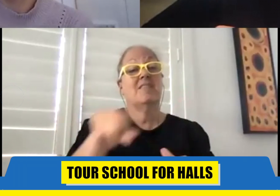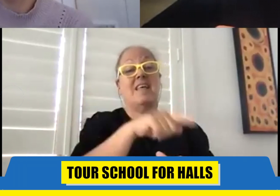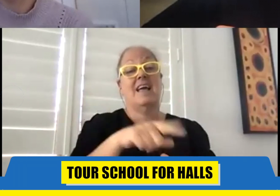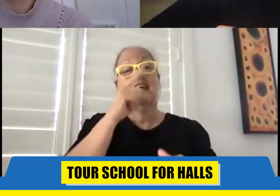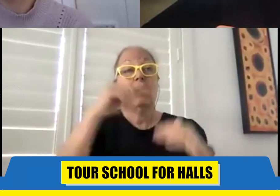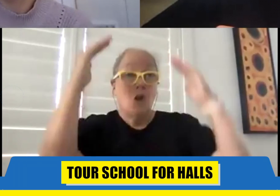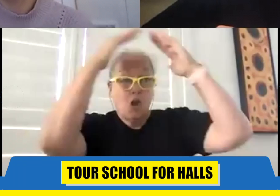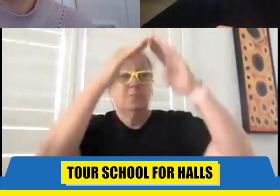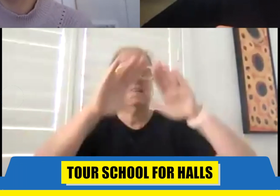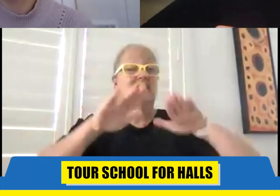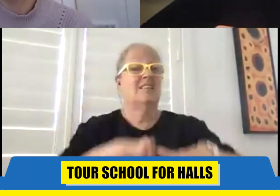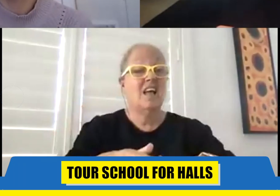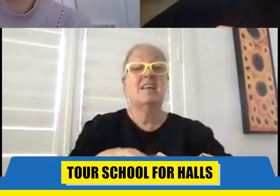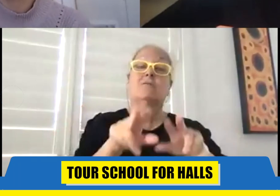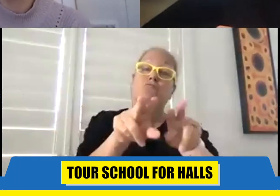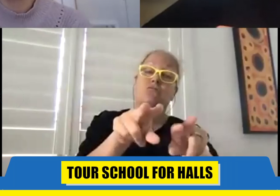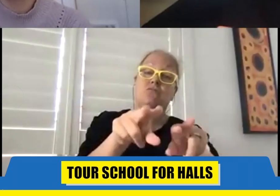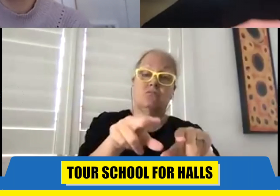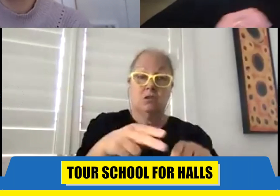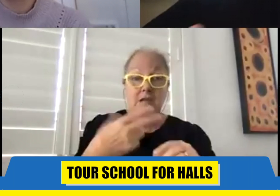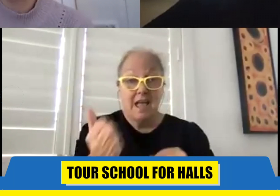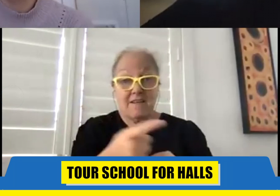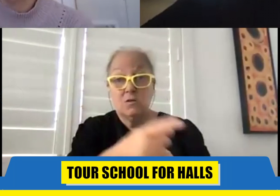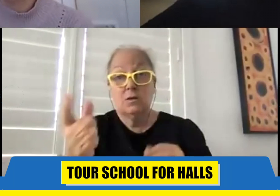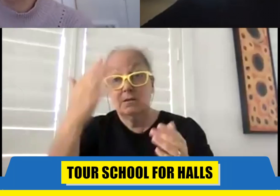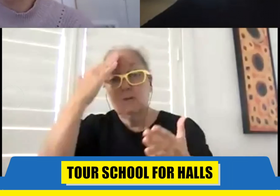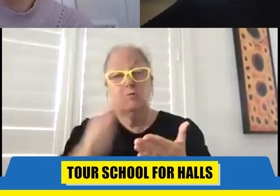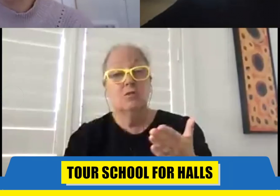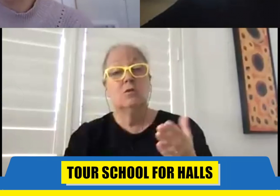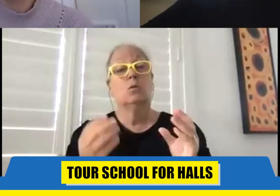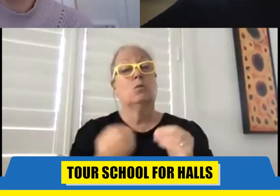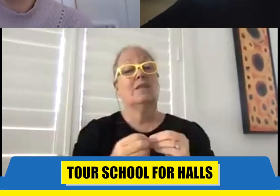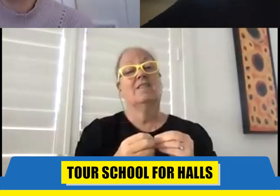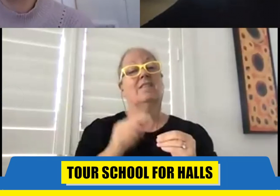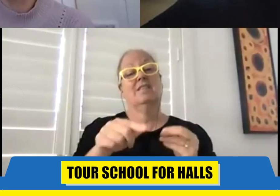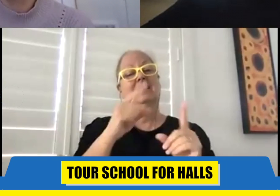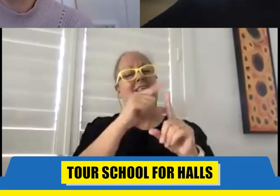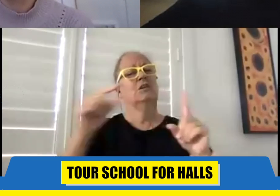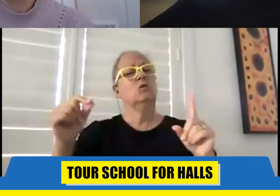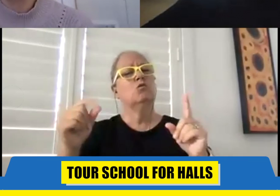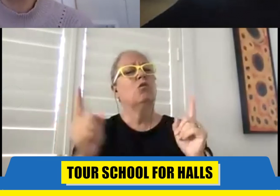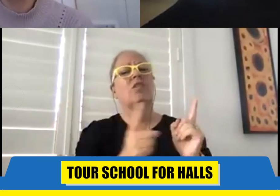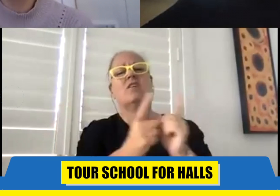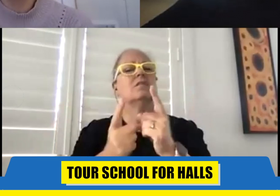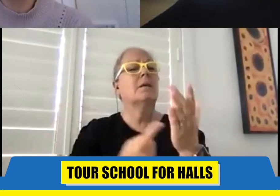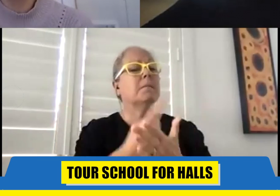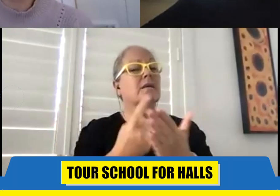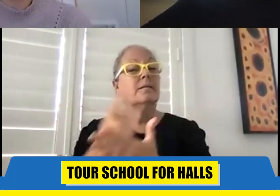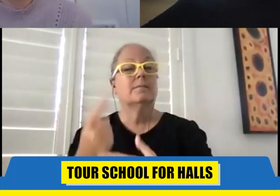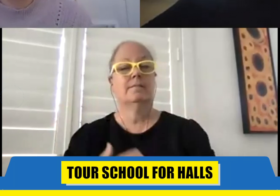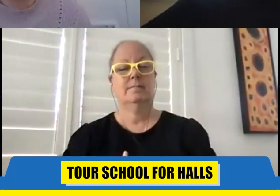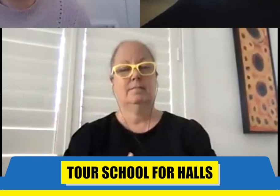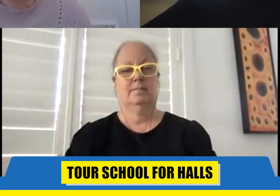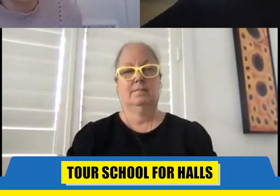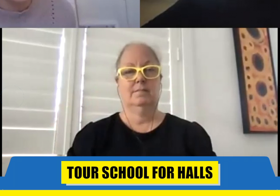front door to do it. Has anyone had any experience with, you know, digital stuff in their communities? We've actually run